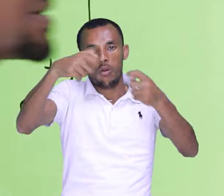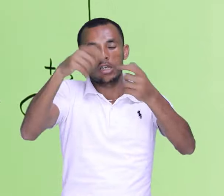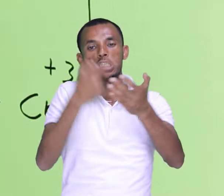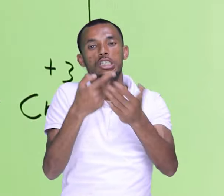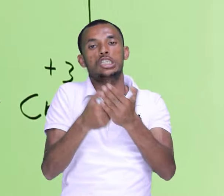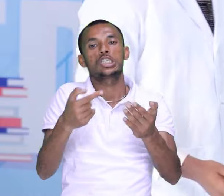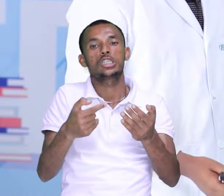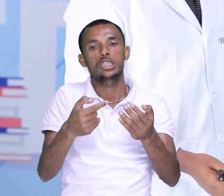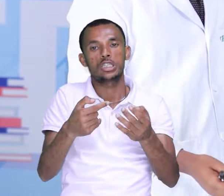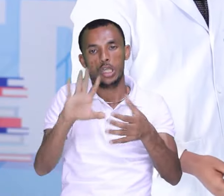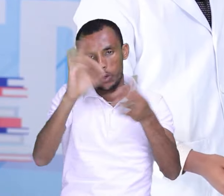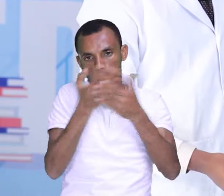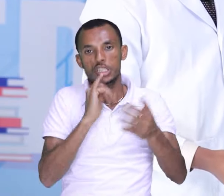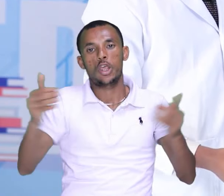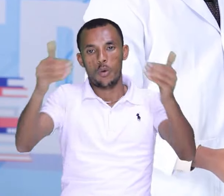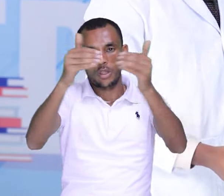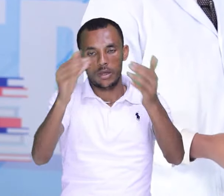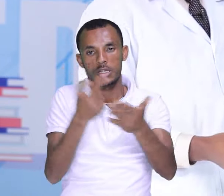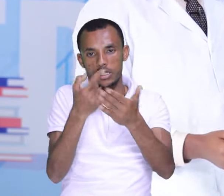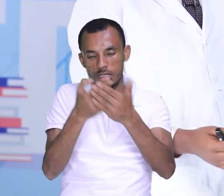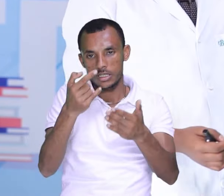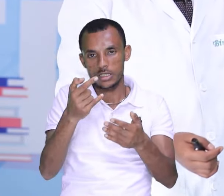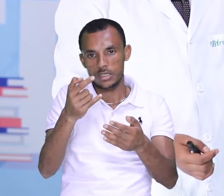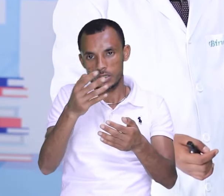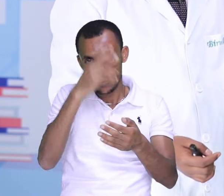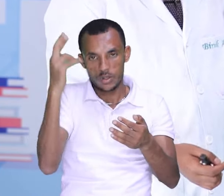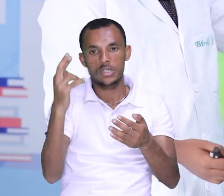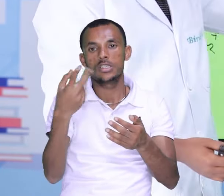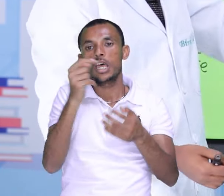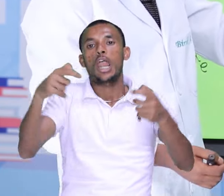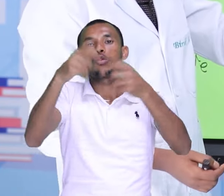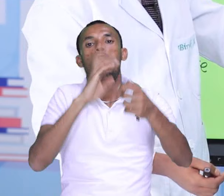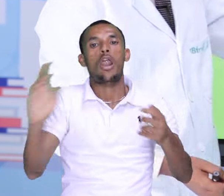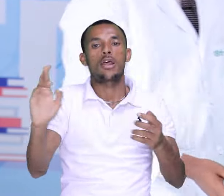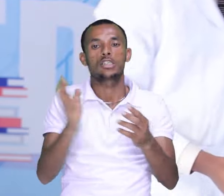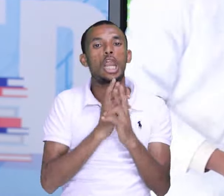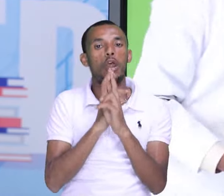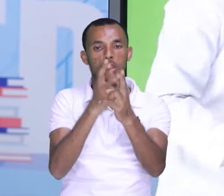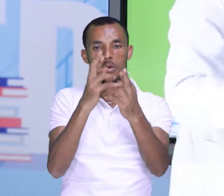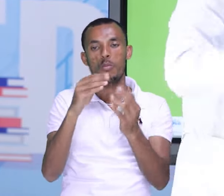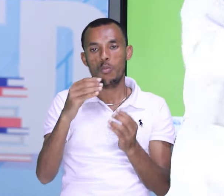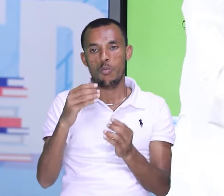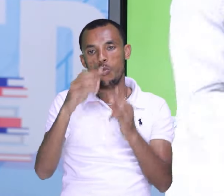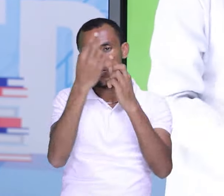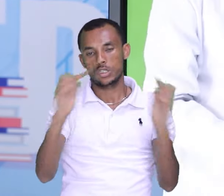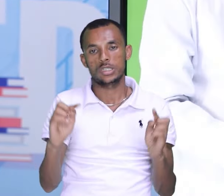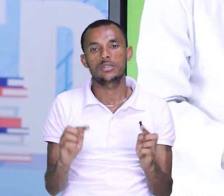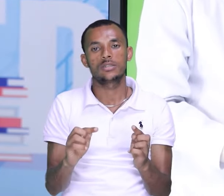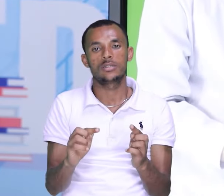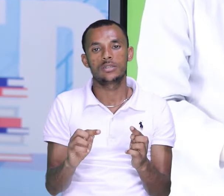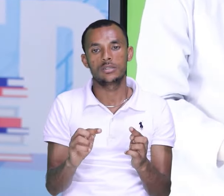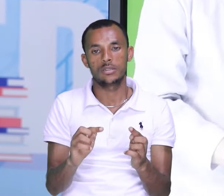is balanced. By the way, in the case of reduction, electron is in reactant position. In the case of oxidation, electron is in product